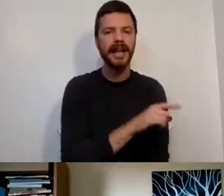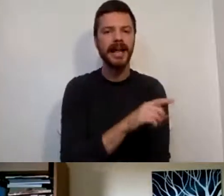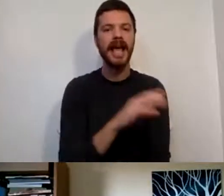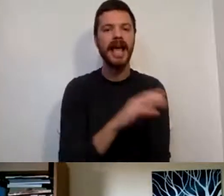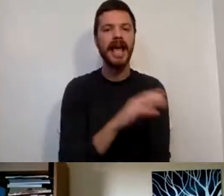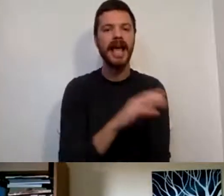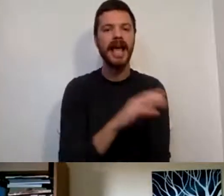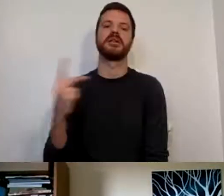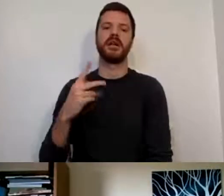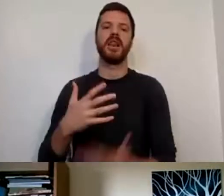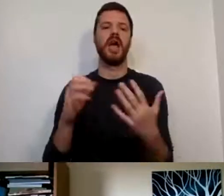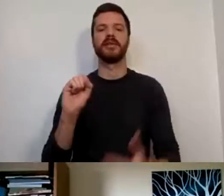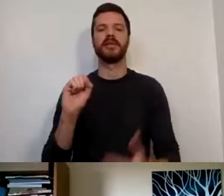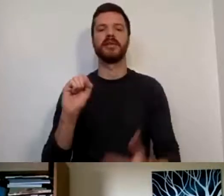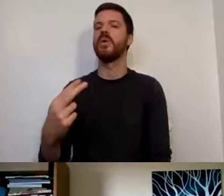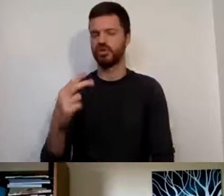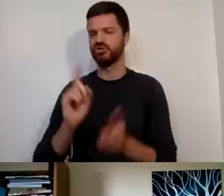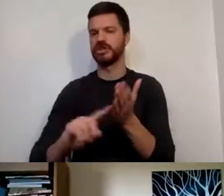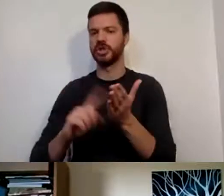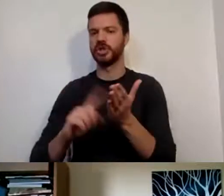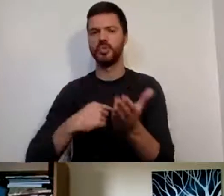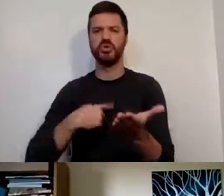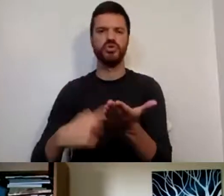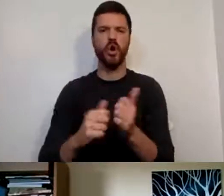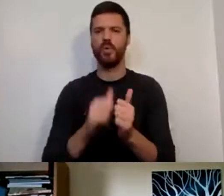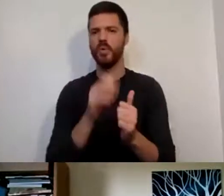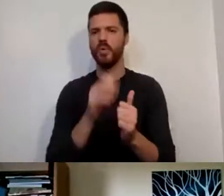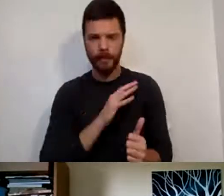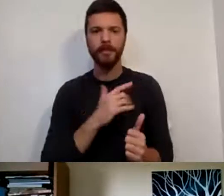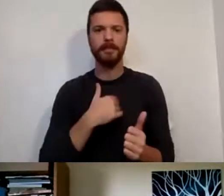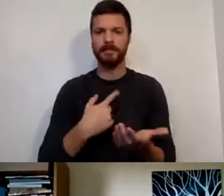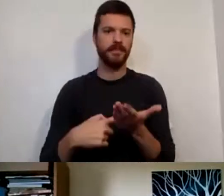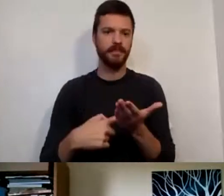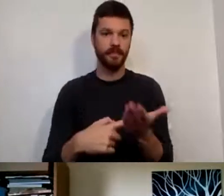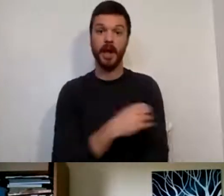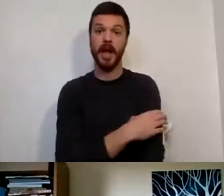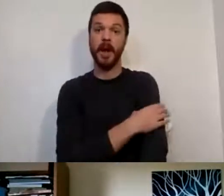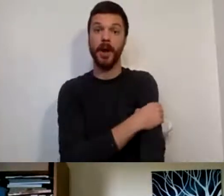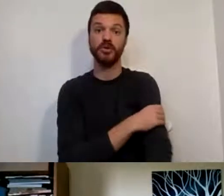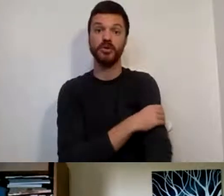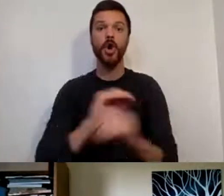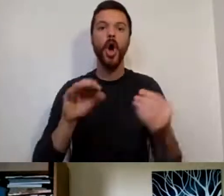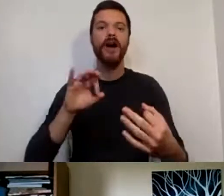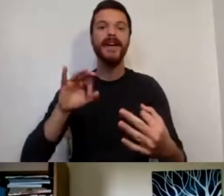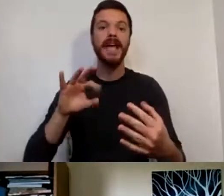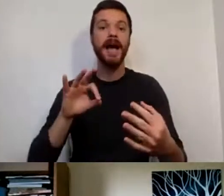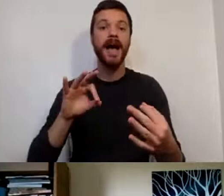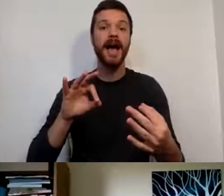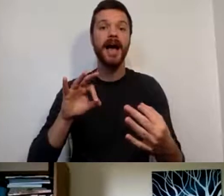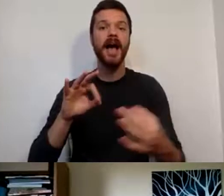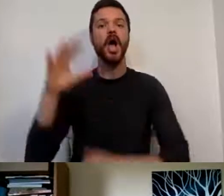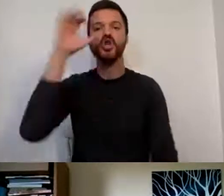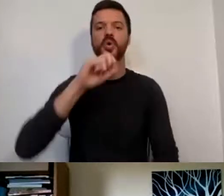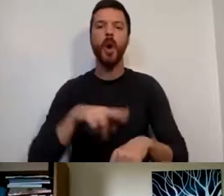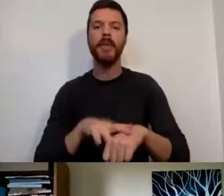lot of stakeholder research also, but when we talked with these women, what they were telling us before was that when we were measuring pressures and not giving them feedback, they were assuming their pressure was normal. So it's